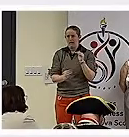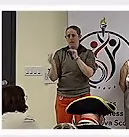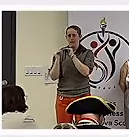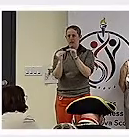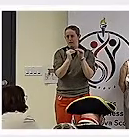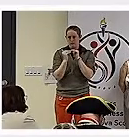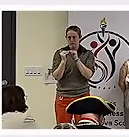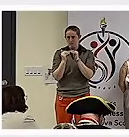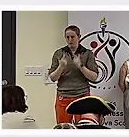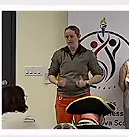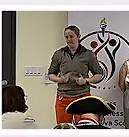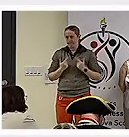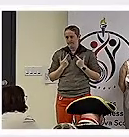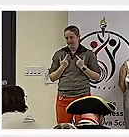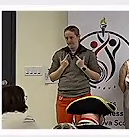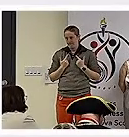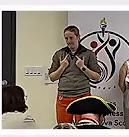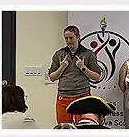space for all.